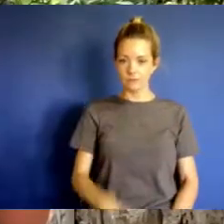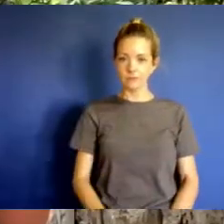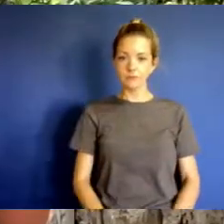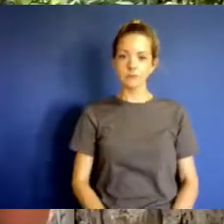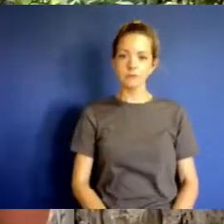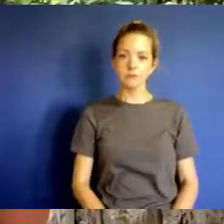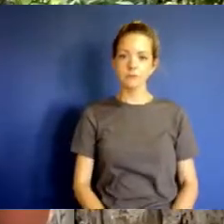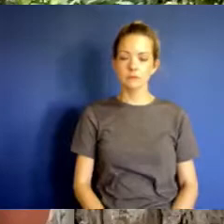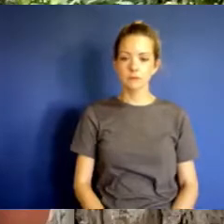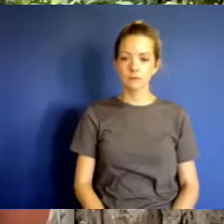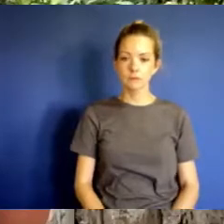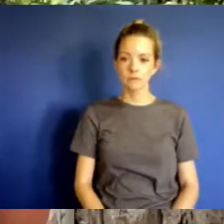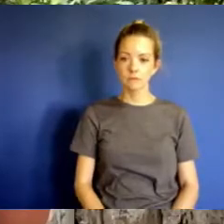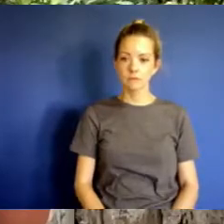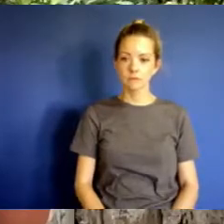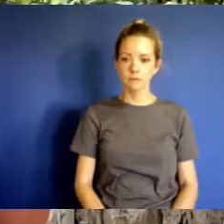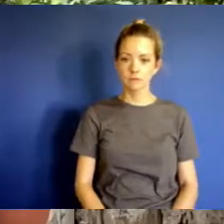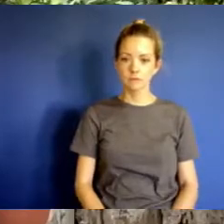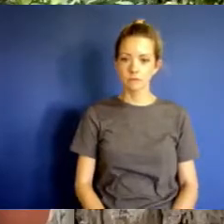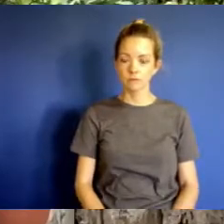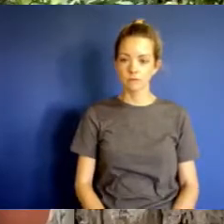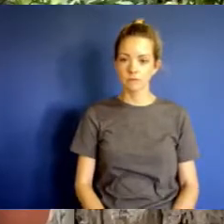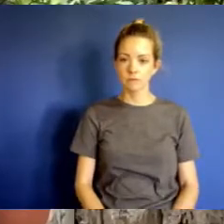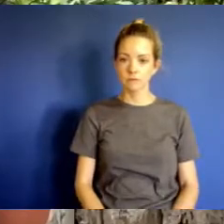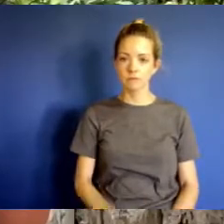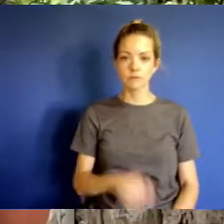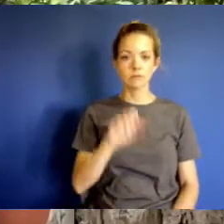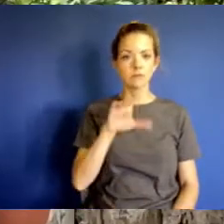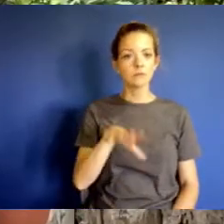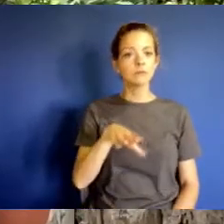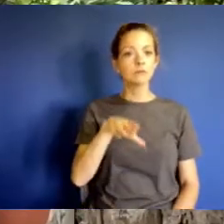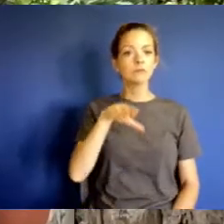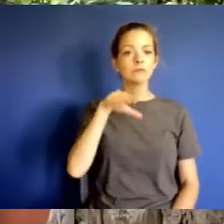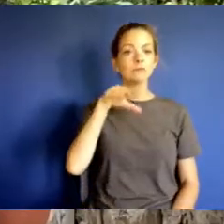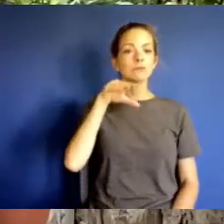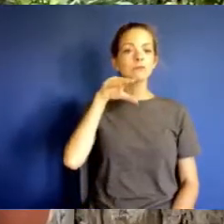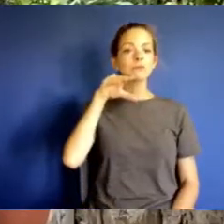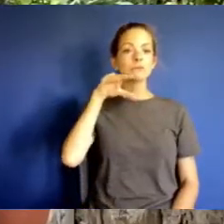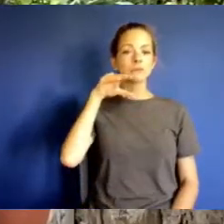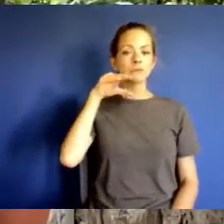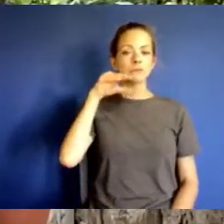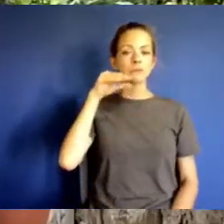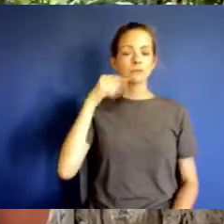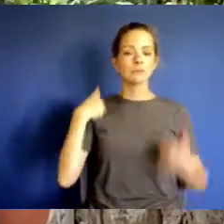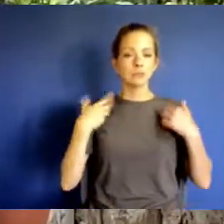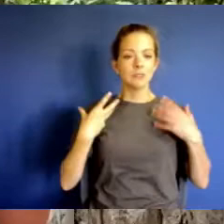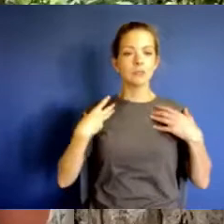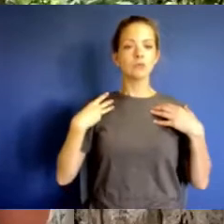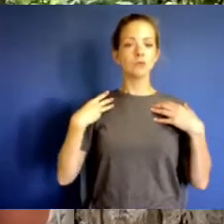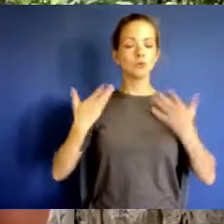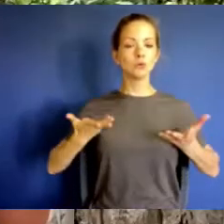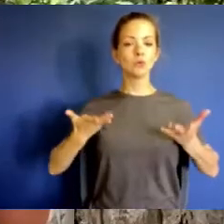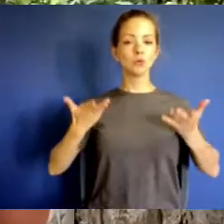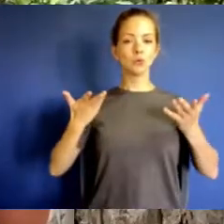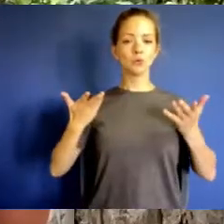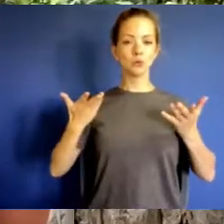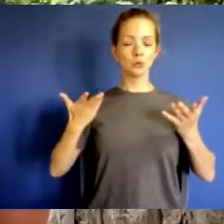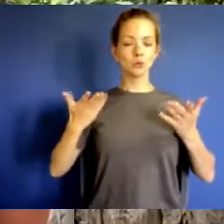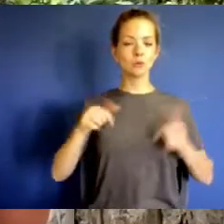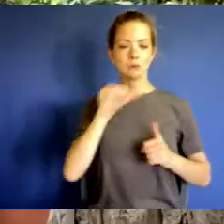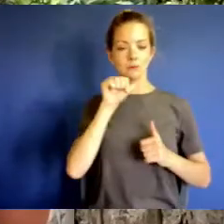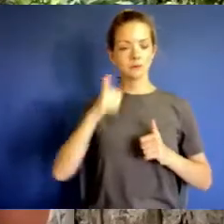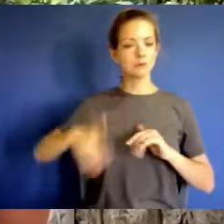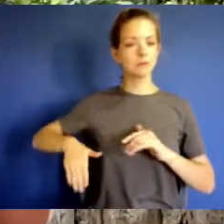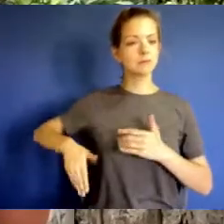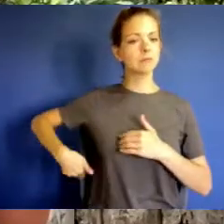front. Okay, so we're going to take a breath in. Sit up nice and